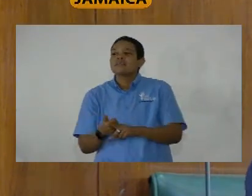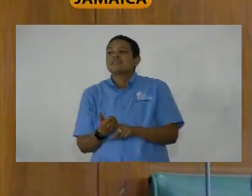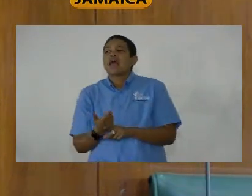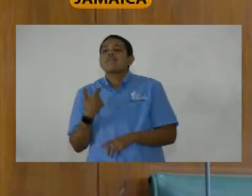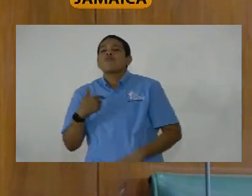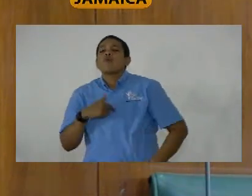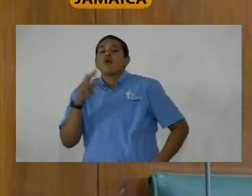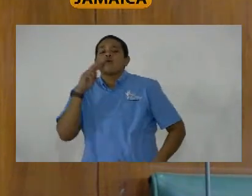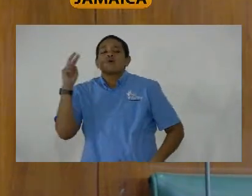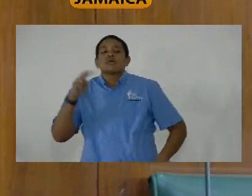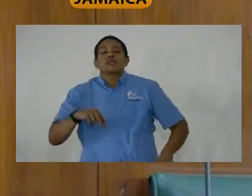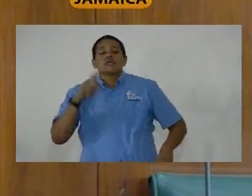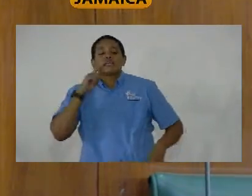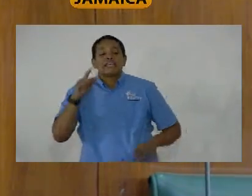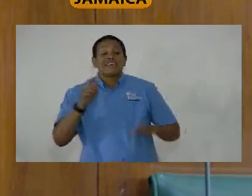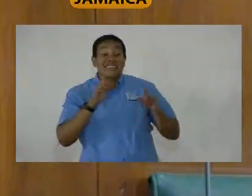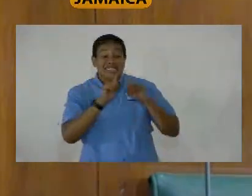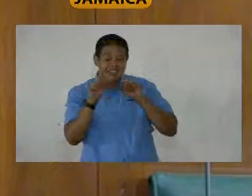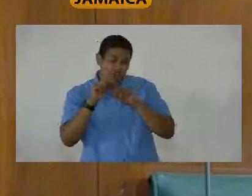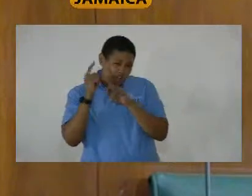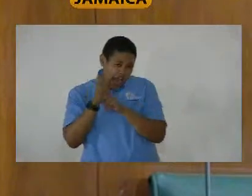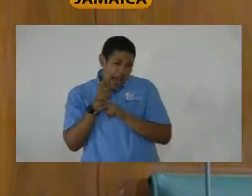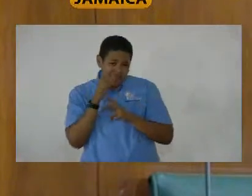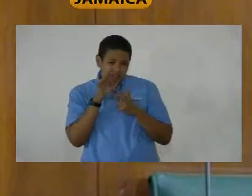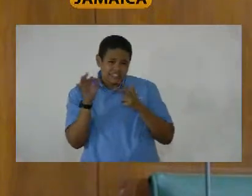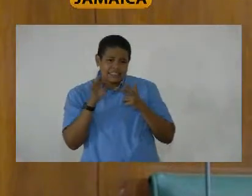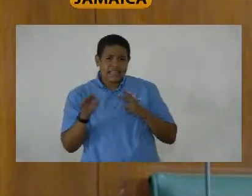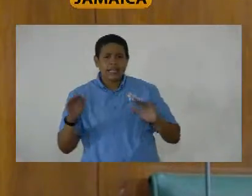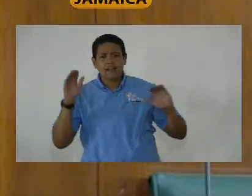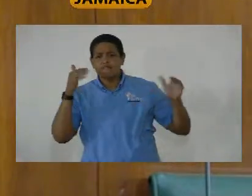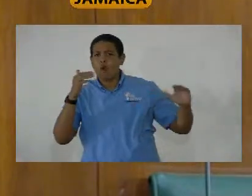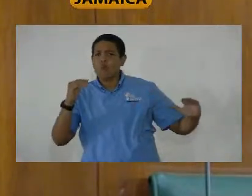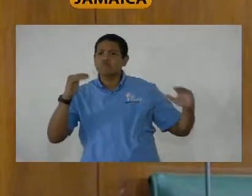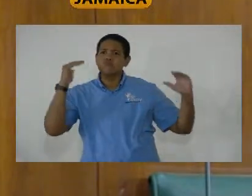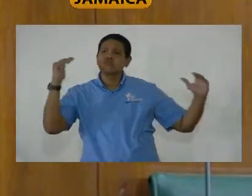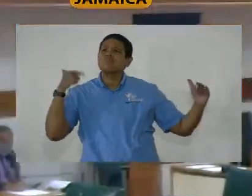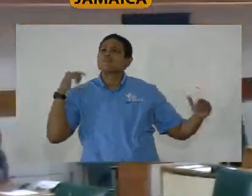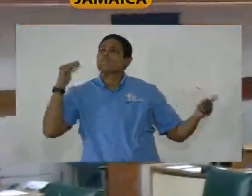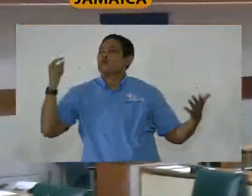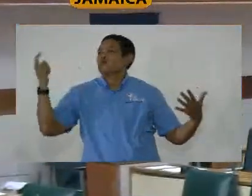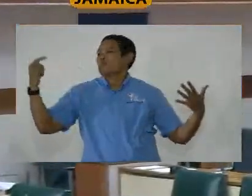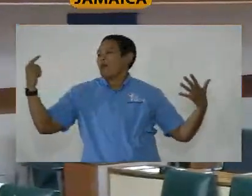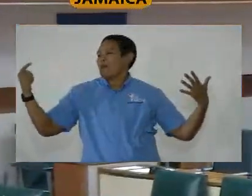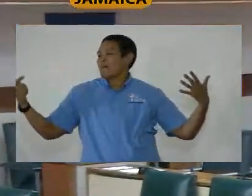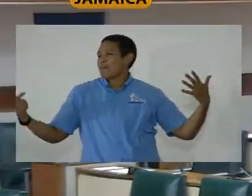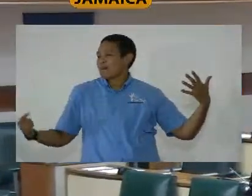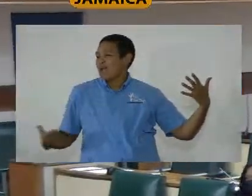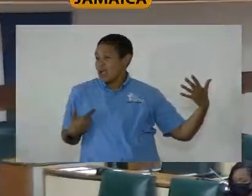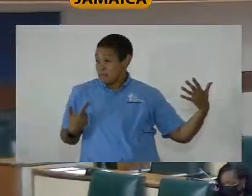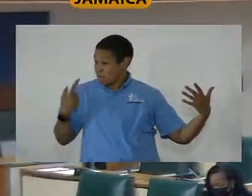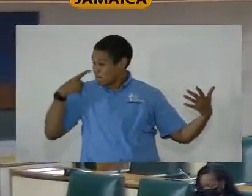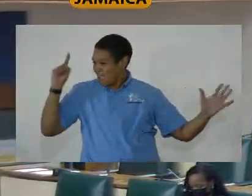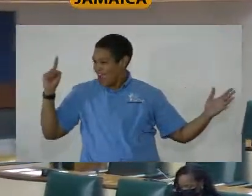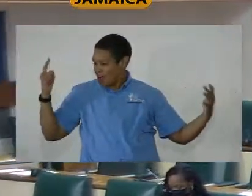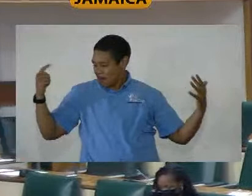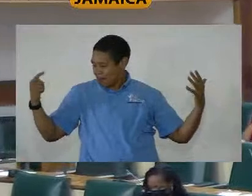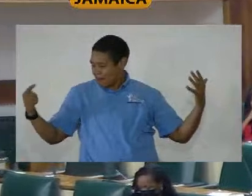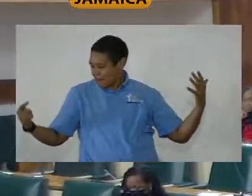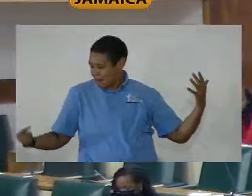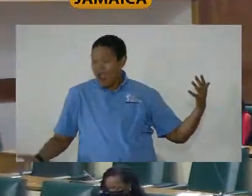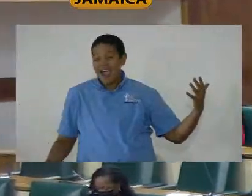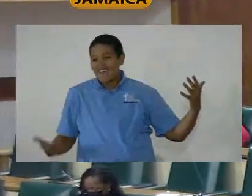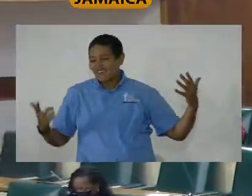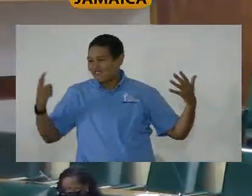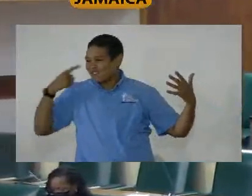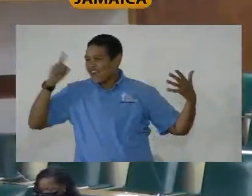were treated to a catalogue of carefully selected highlights of the successes of the Portfolio Ministry and its